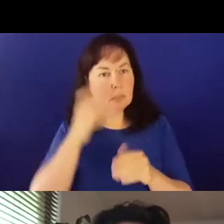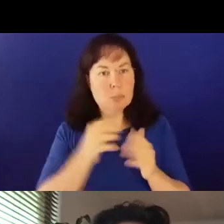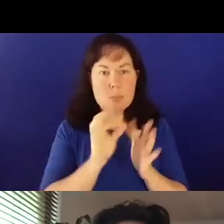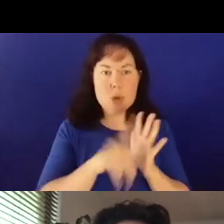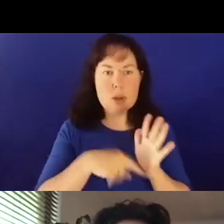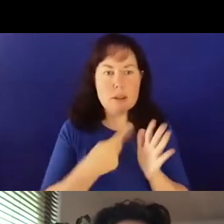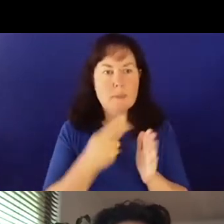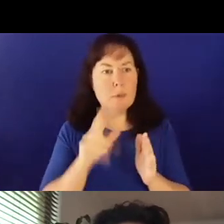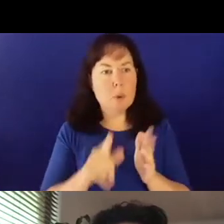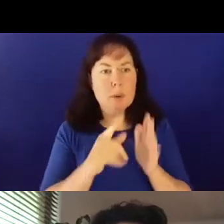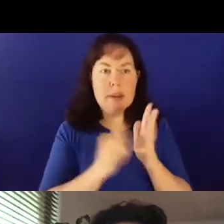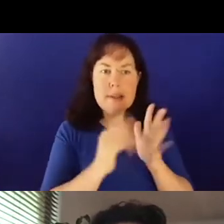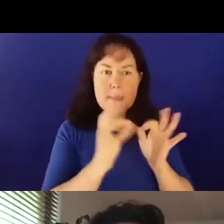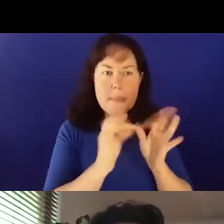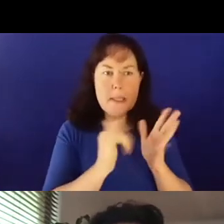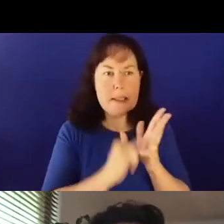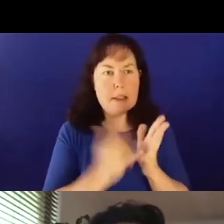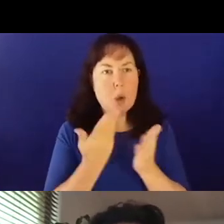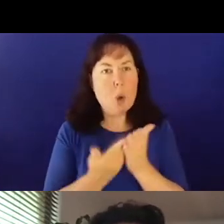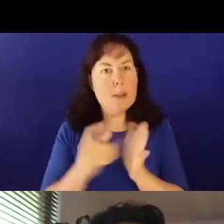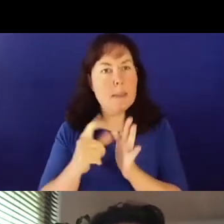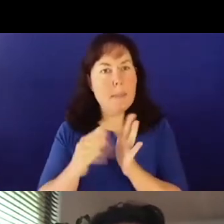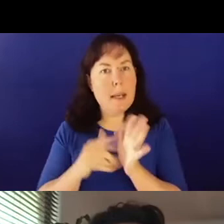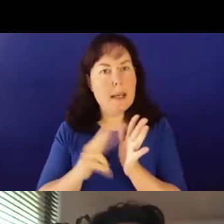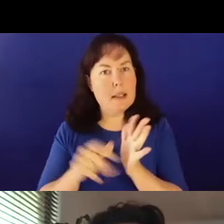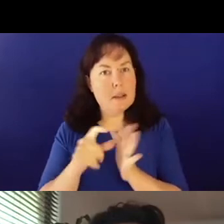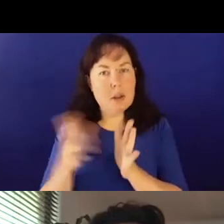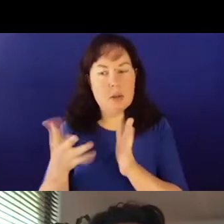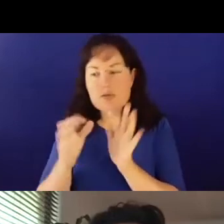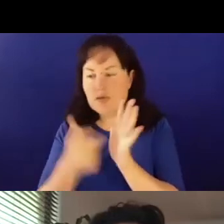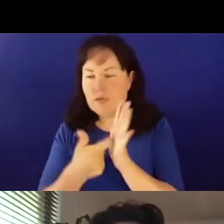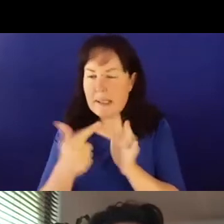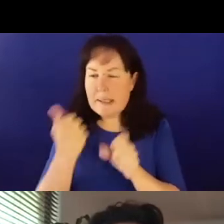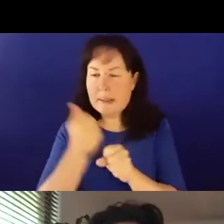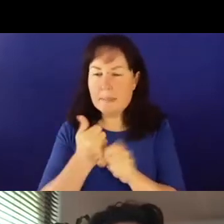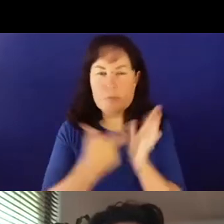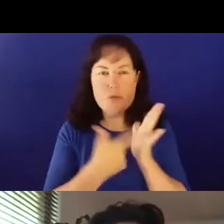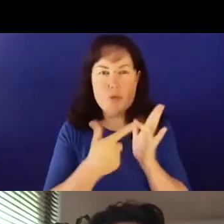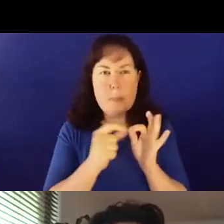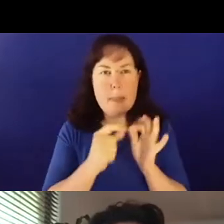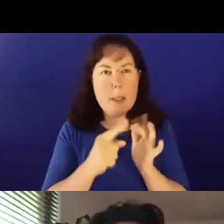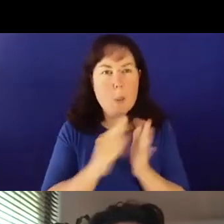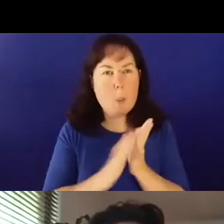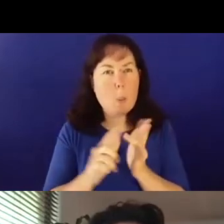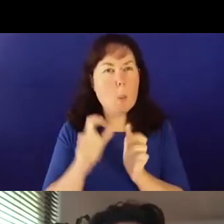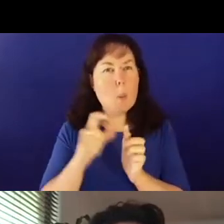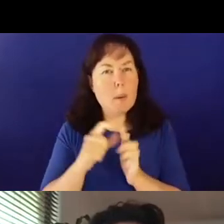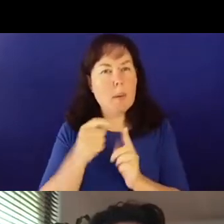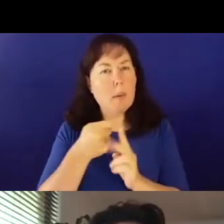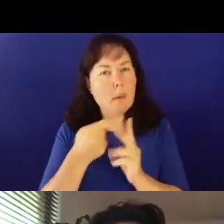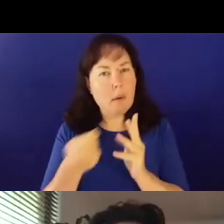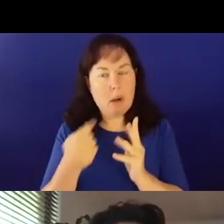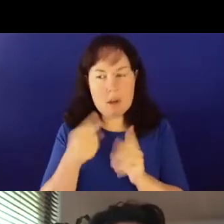Homecoming Queens, Robbie Hood, The Tailings, to produce more of those projects and upskill more of those creators and tell more of those